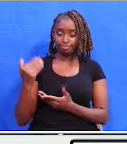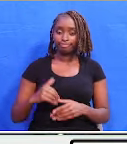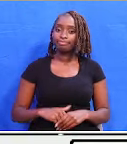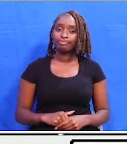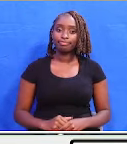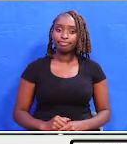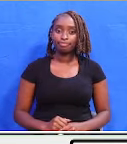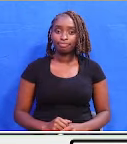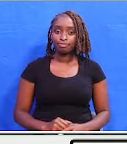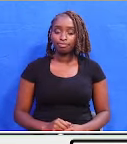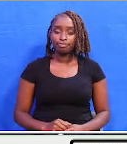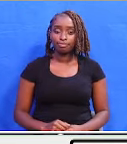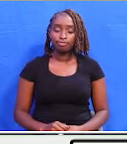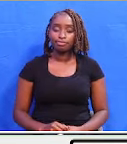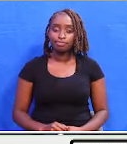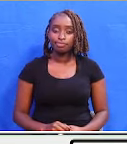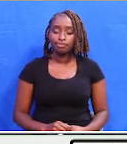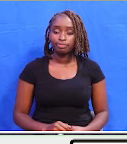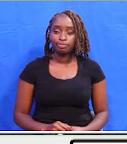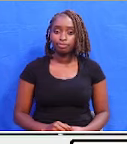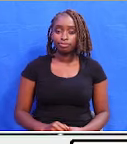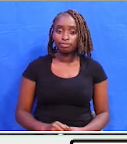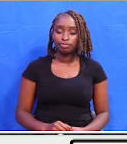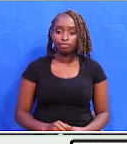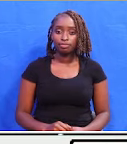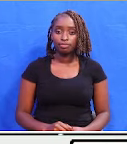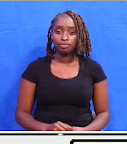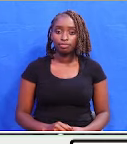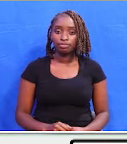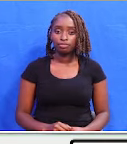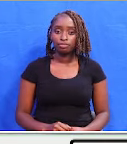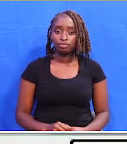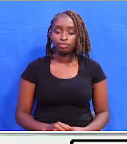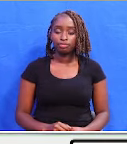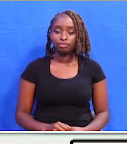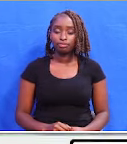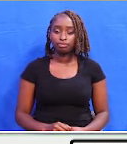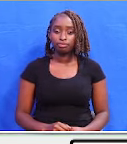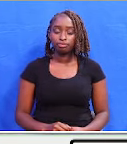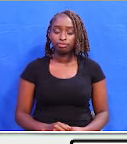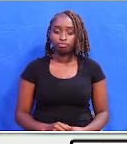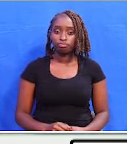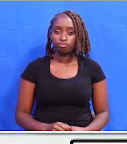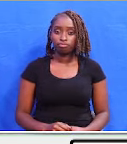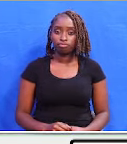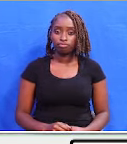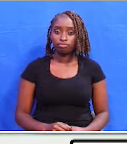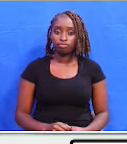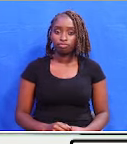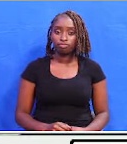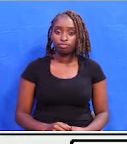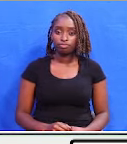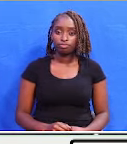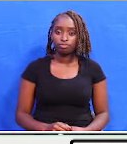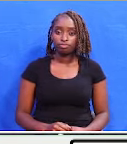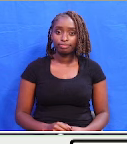for non-immigrant visa appointments from more than 2 years to about 2 months, further adding that like all U.S. ambassadors,